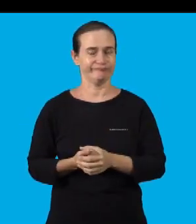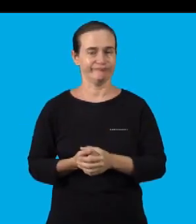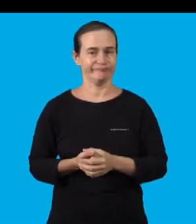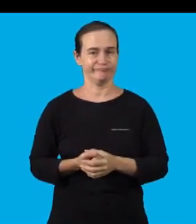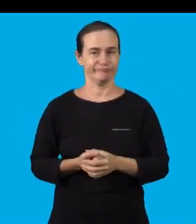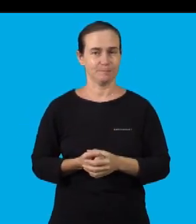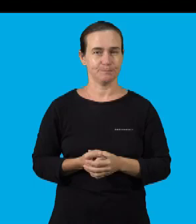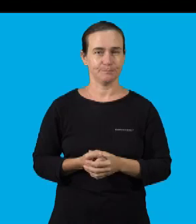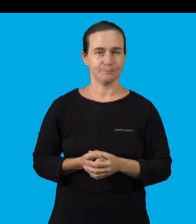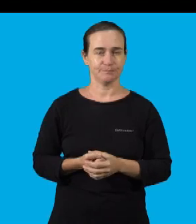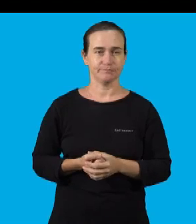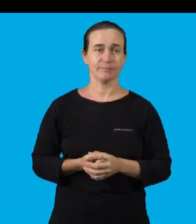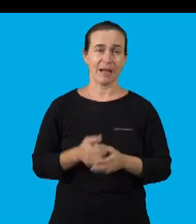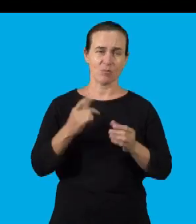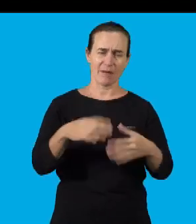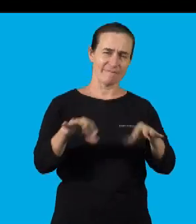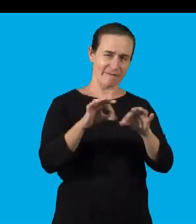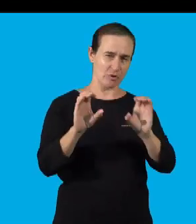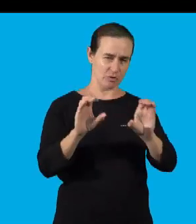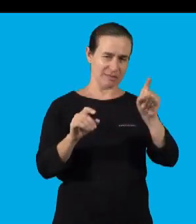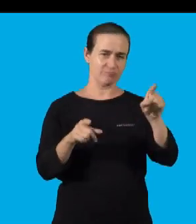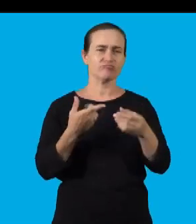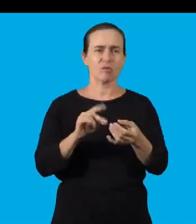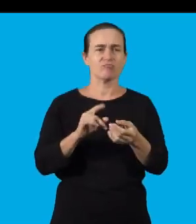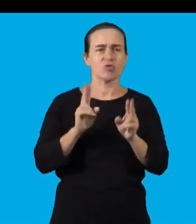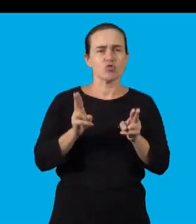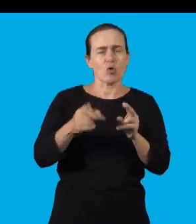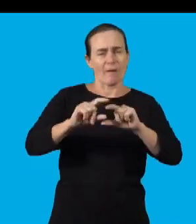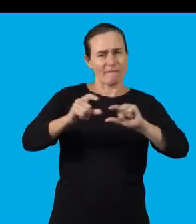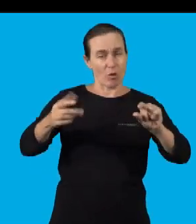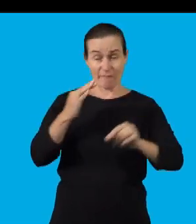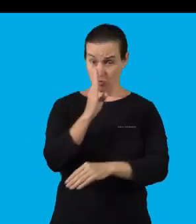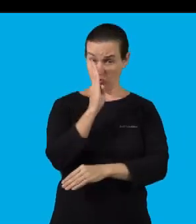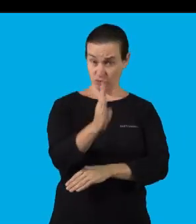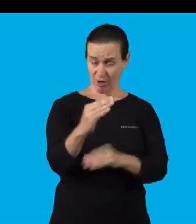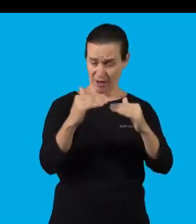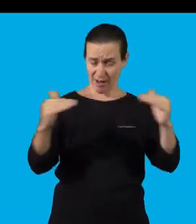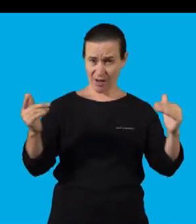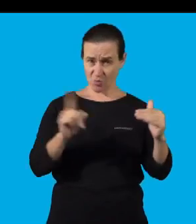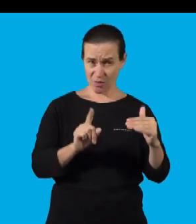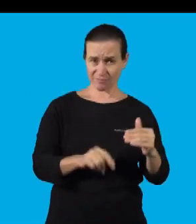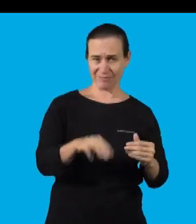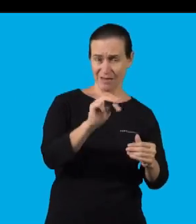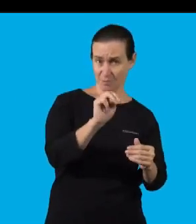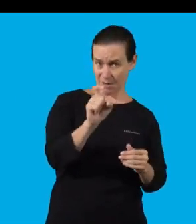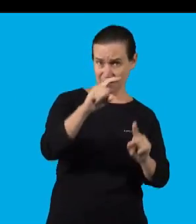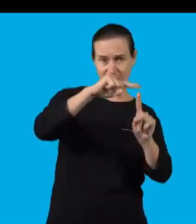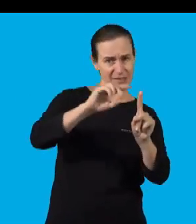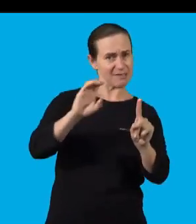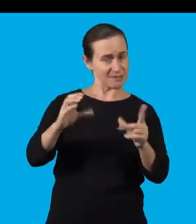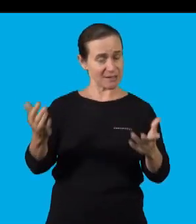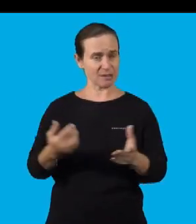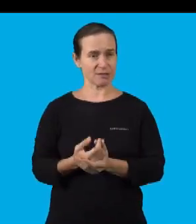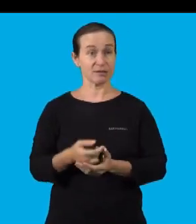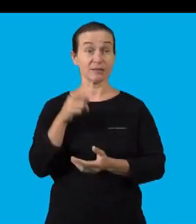now remember, when it comes to the value of C, now remember the standard form of a straight line is mx